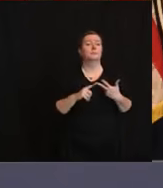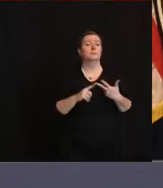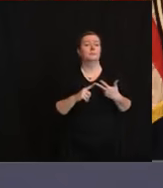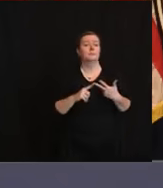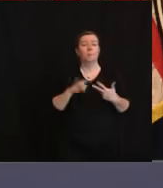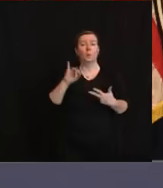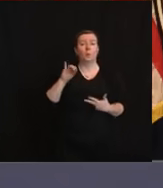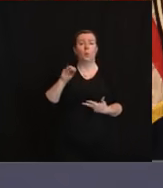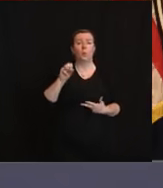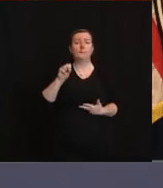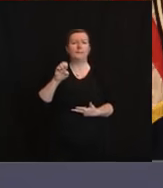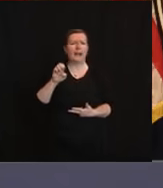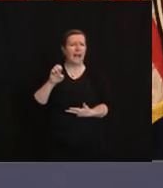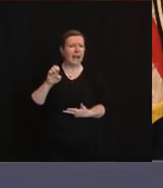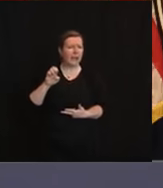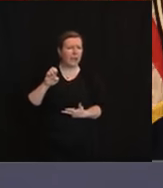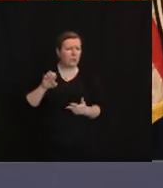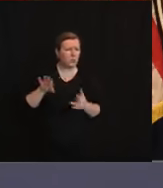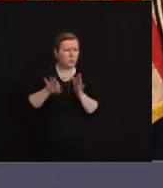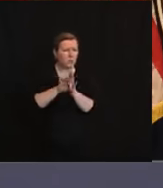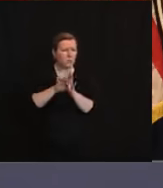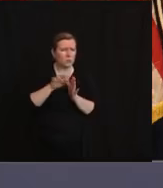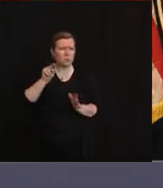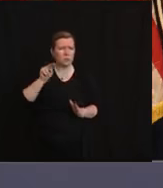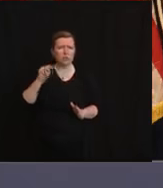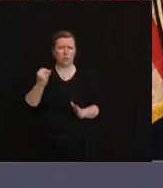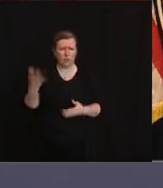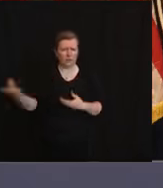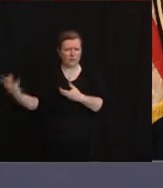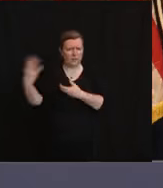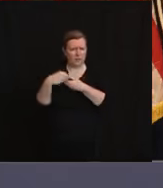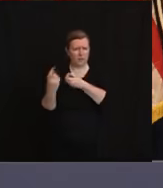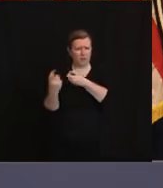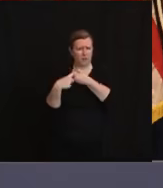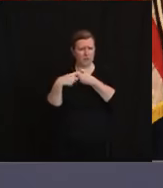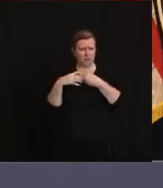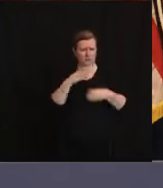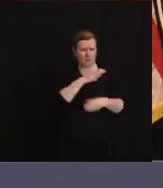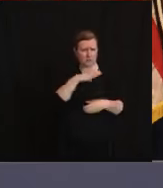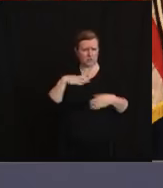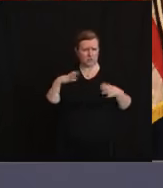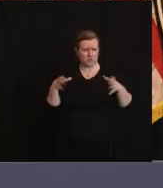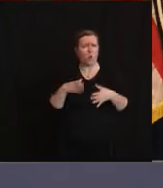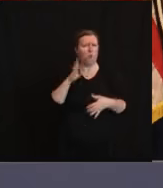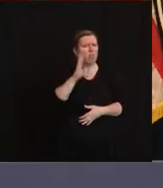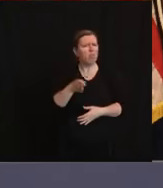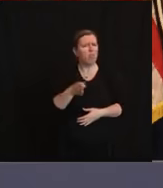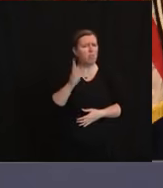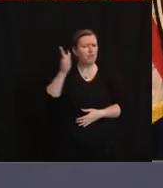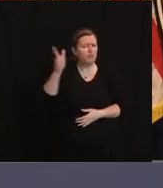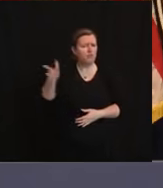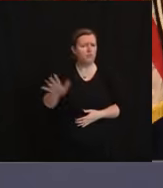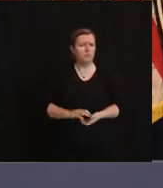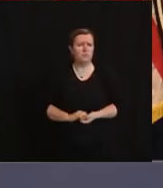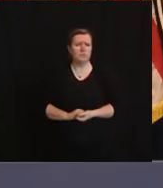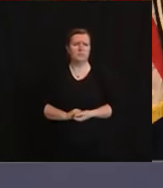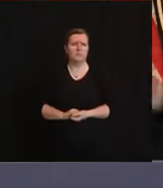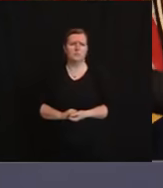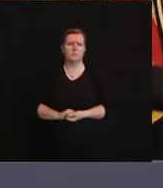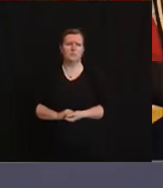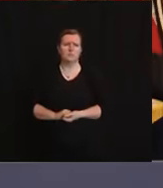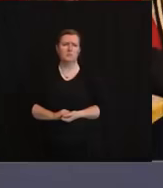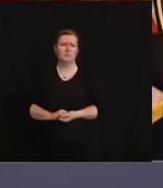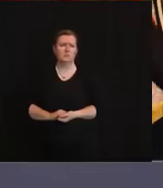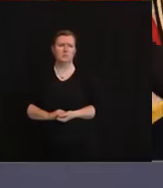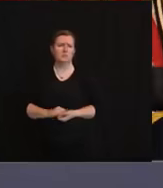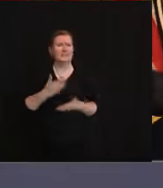very much involved, and they have been all along. You know, there are standing armies of people who are already standing. Judy